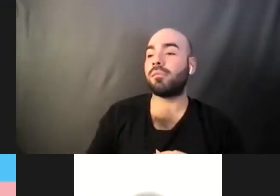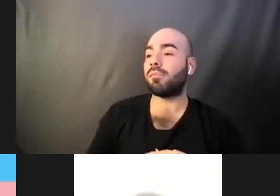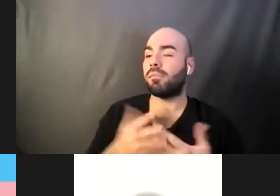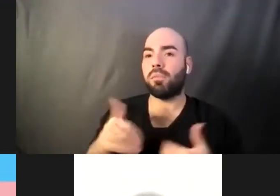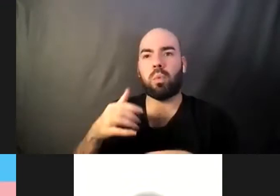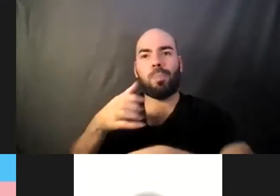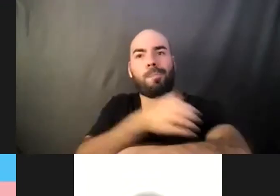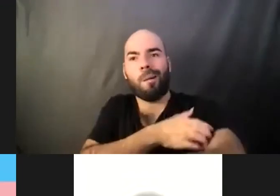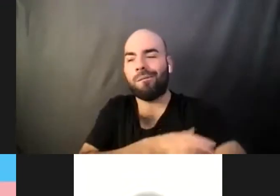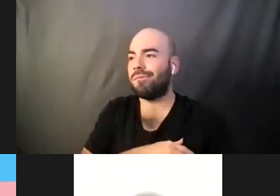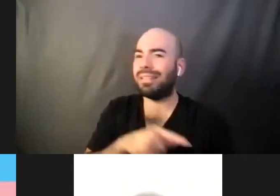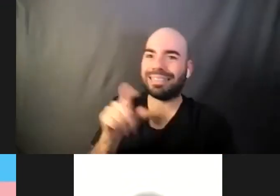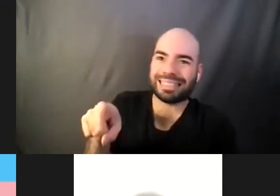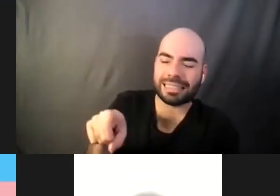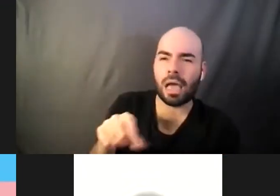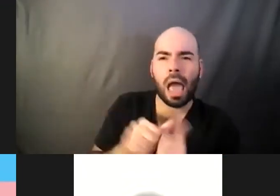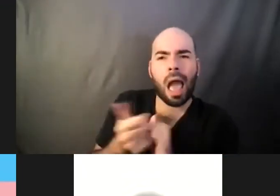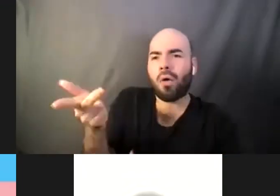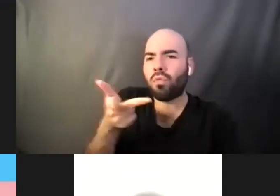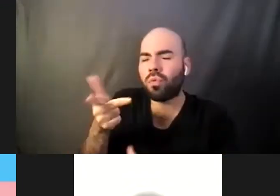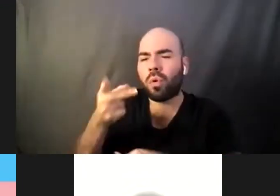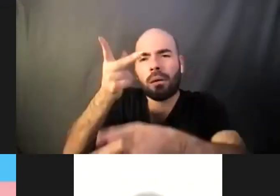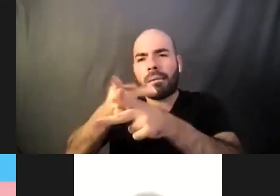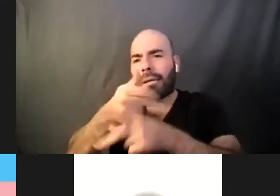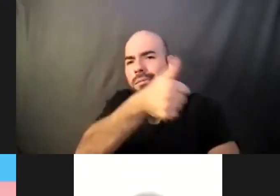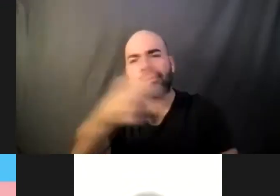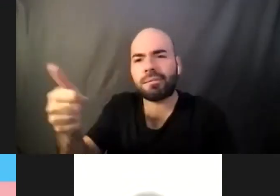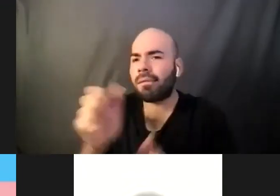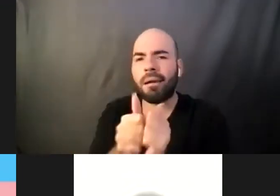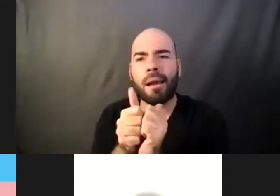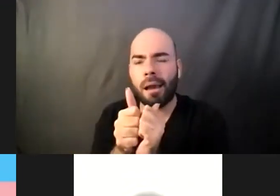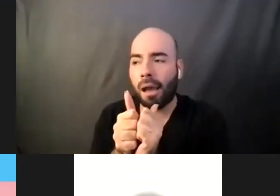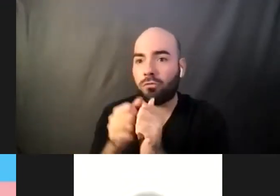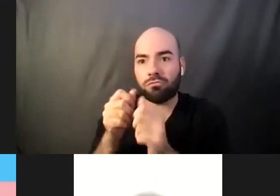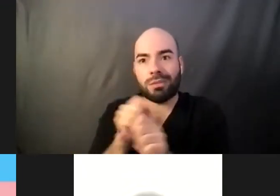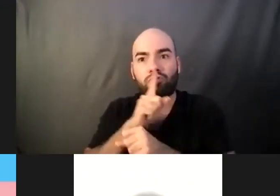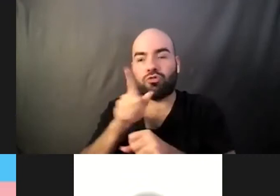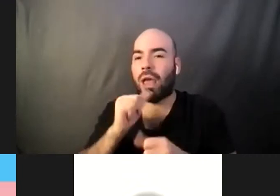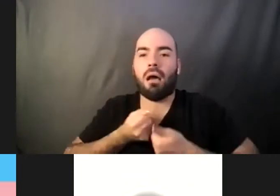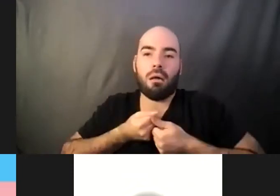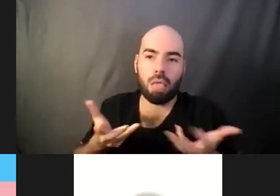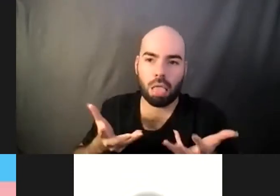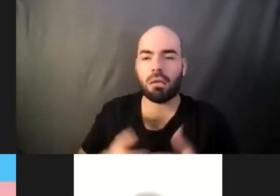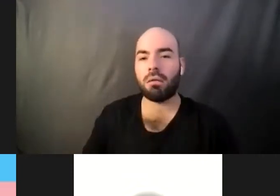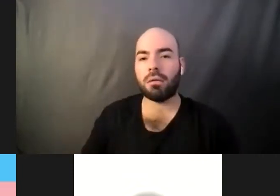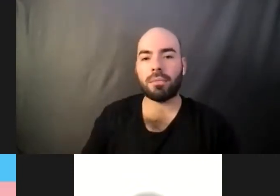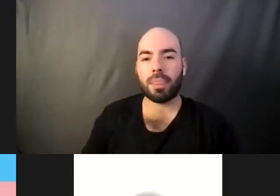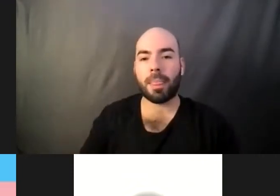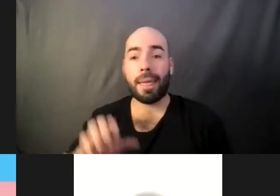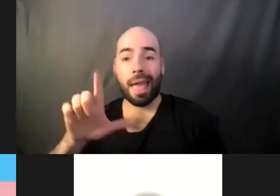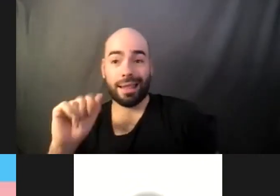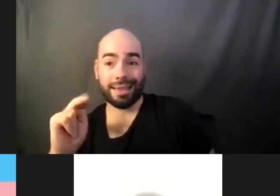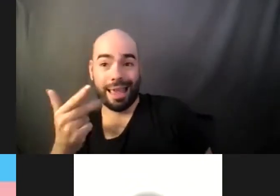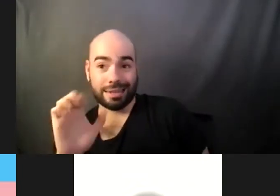and needed, how do you take care of yourself so that you continue doing this work? I have no idea. I